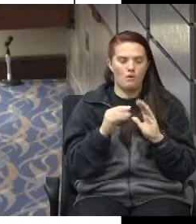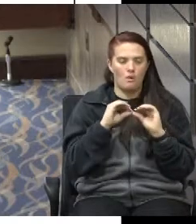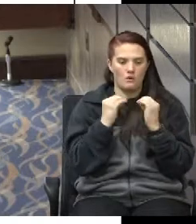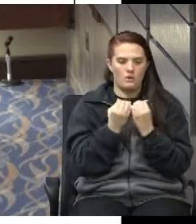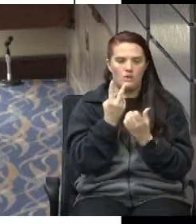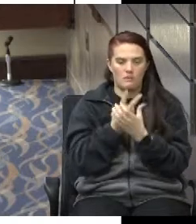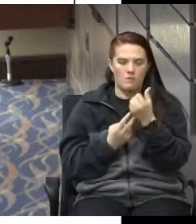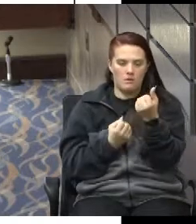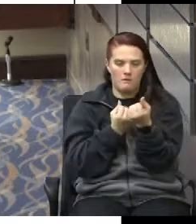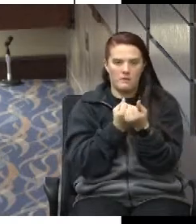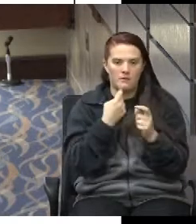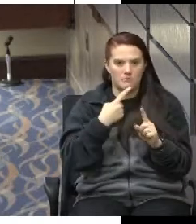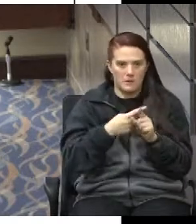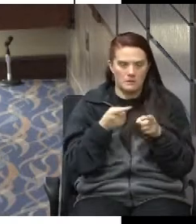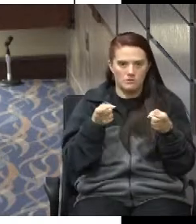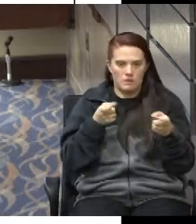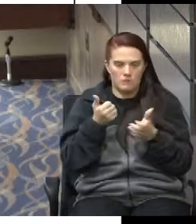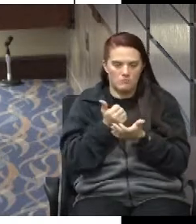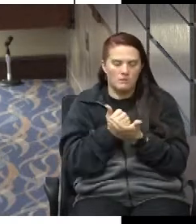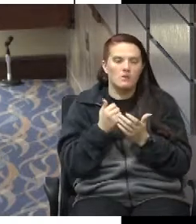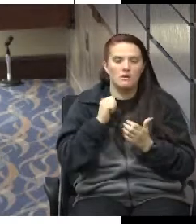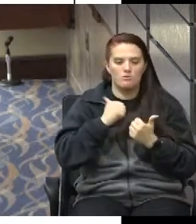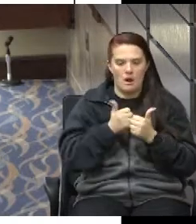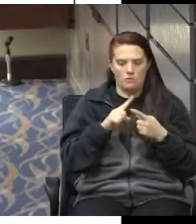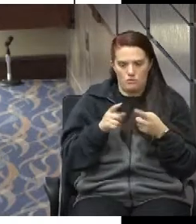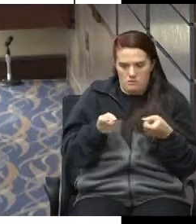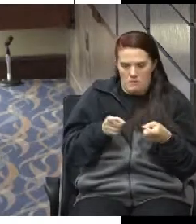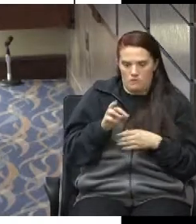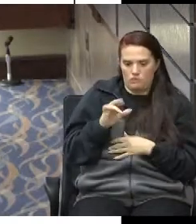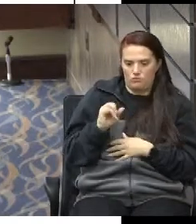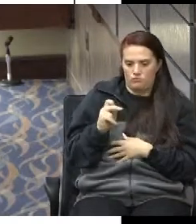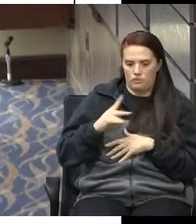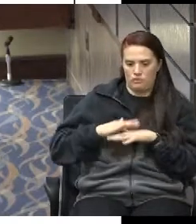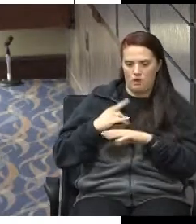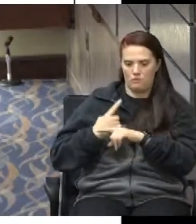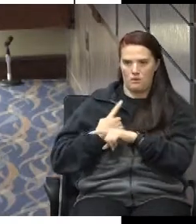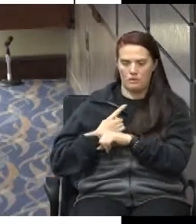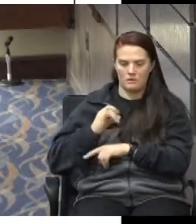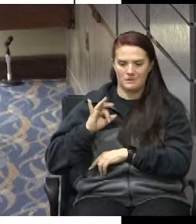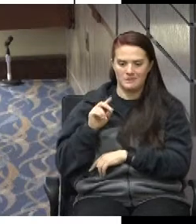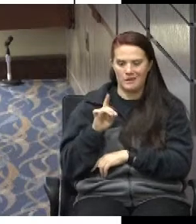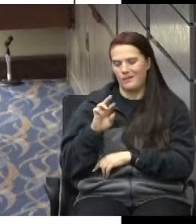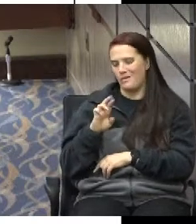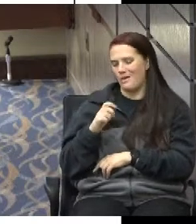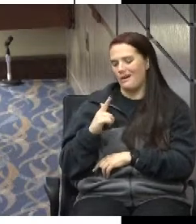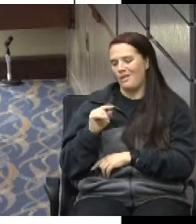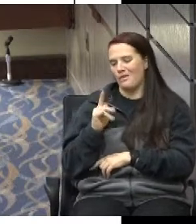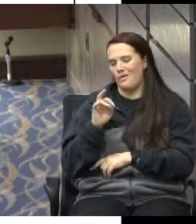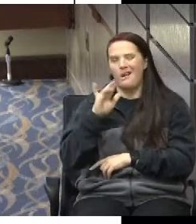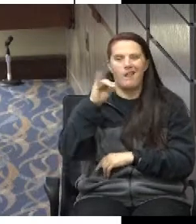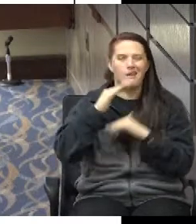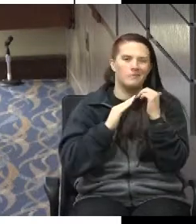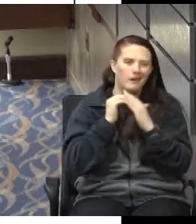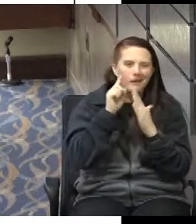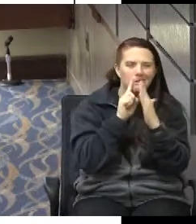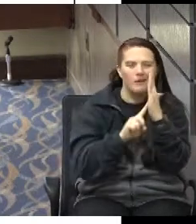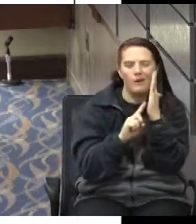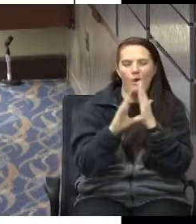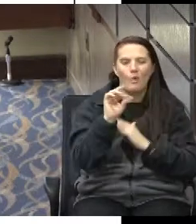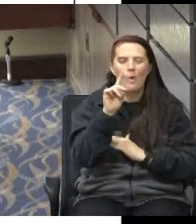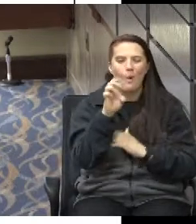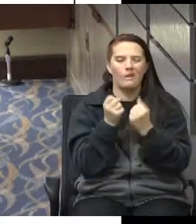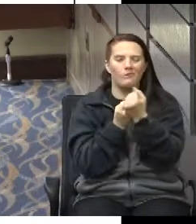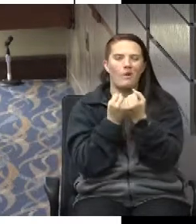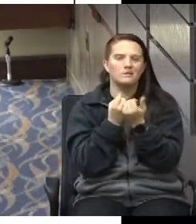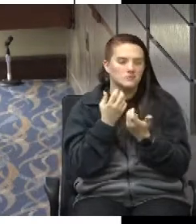both an advocate and a regulator. So they're trying to manage risk on the regulatory side. They're almost like building inspections or code enforcement, as